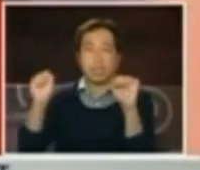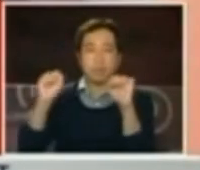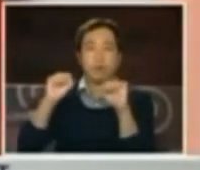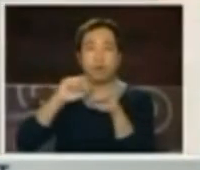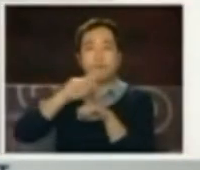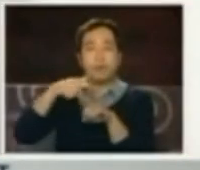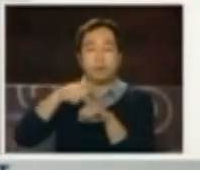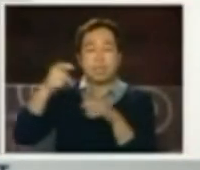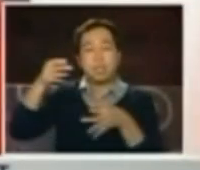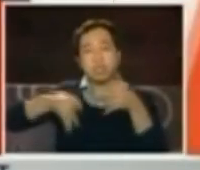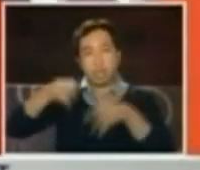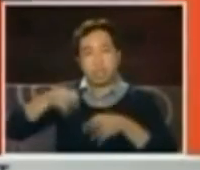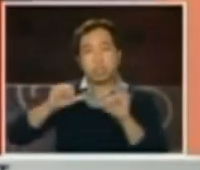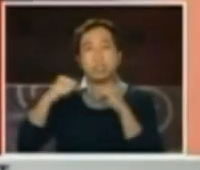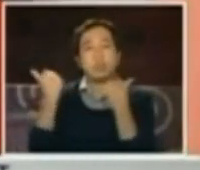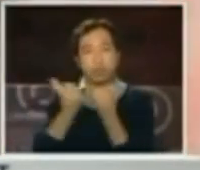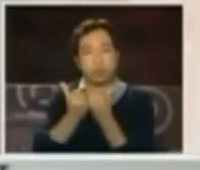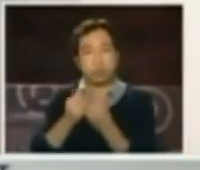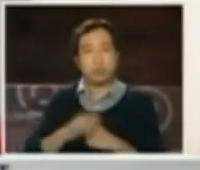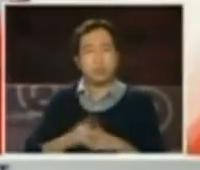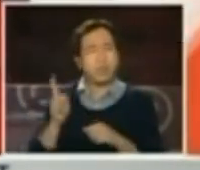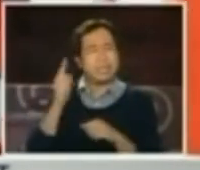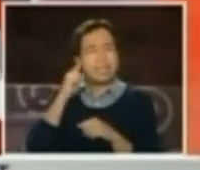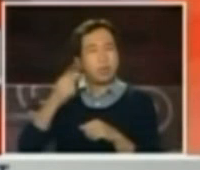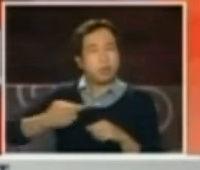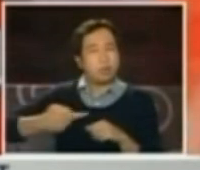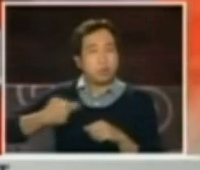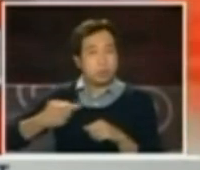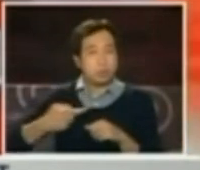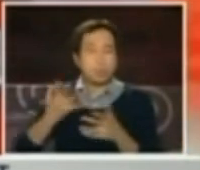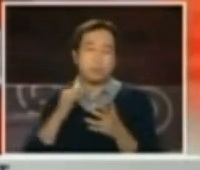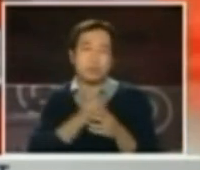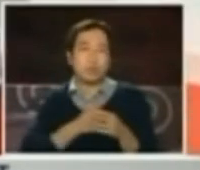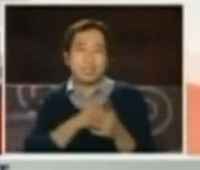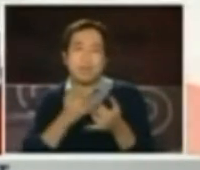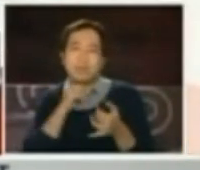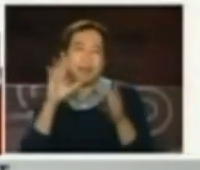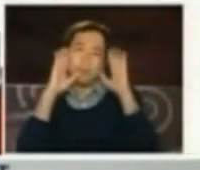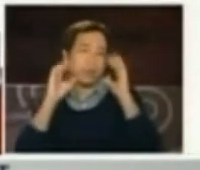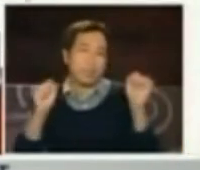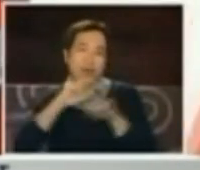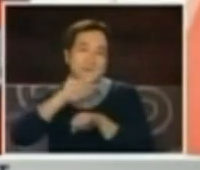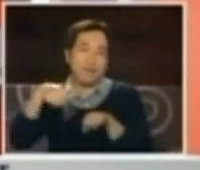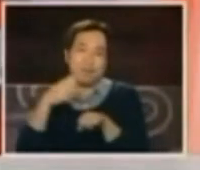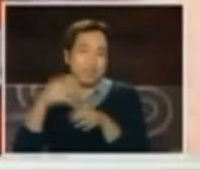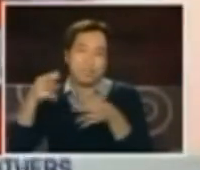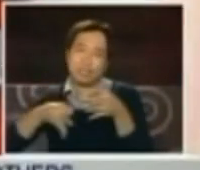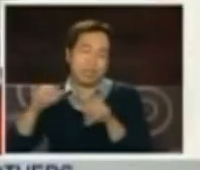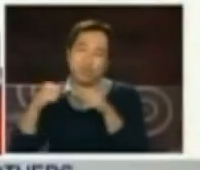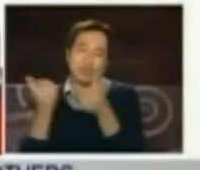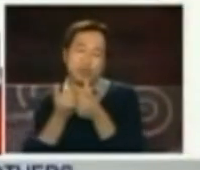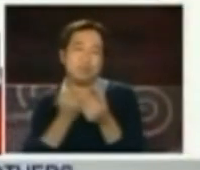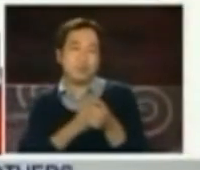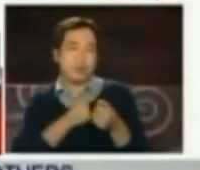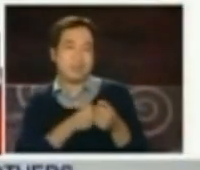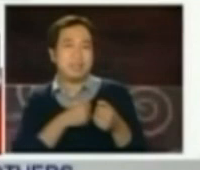what's your reaction and what do you think will be the effect? Correction, please. I'm no longer president of the Philippine Judges Association.